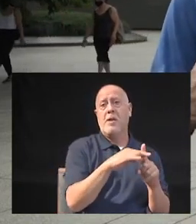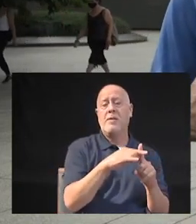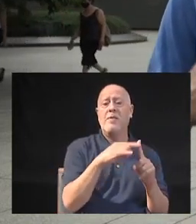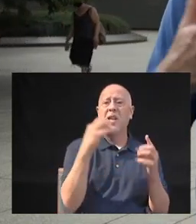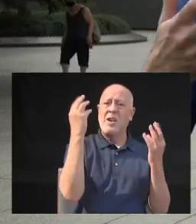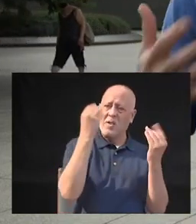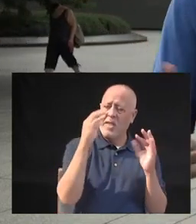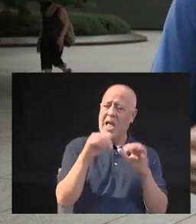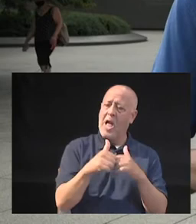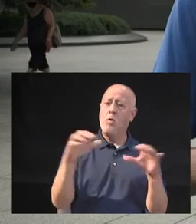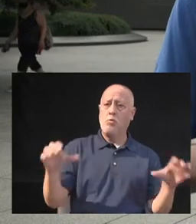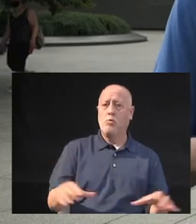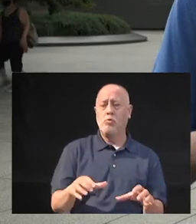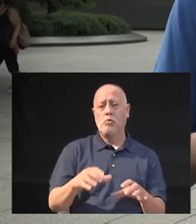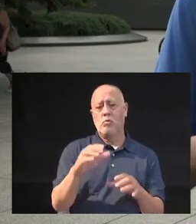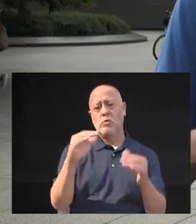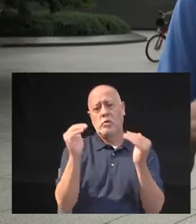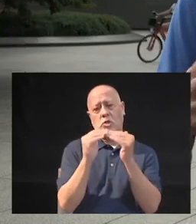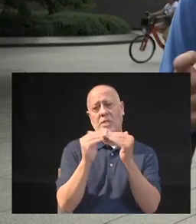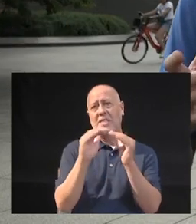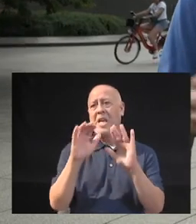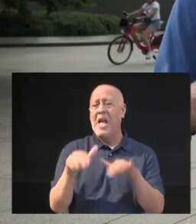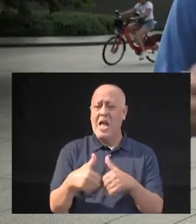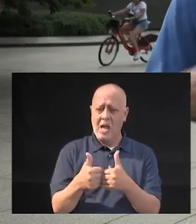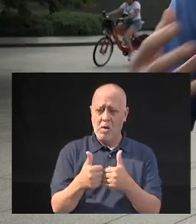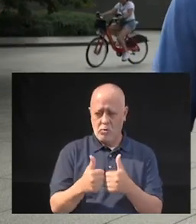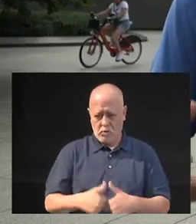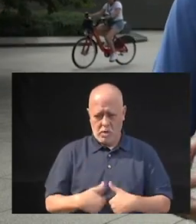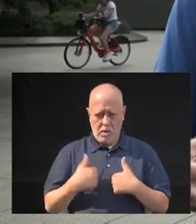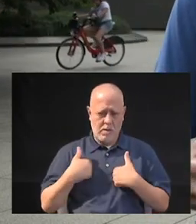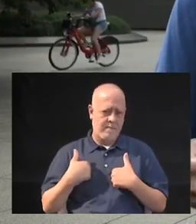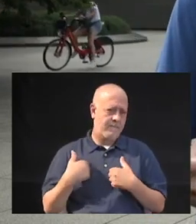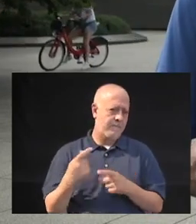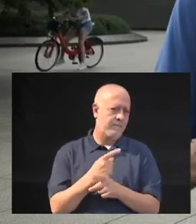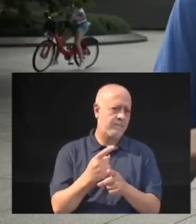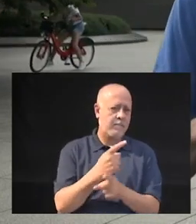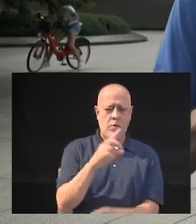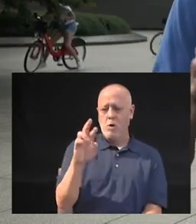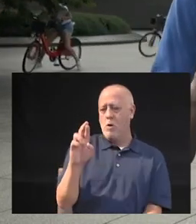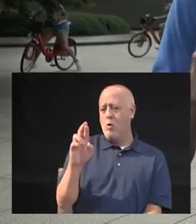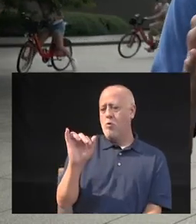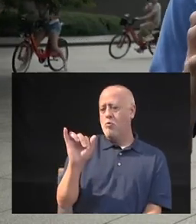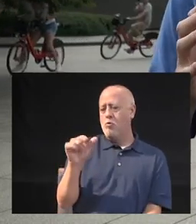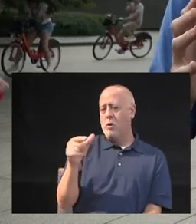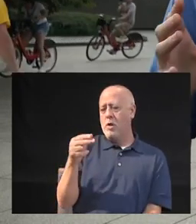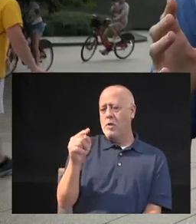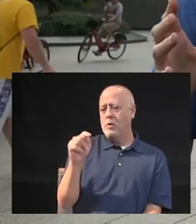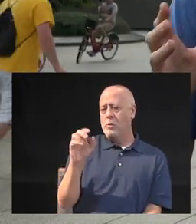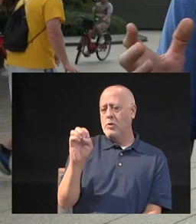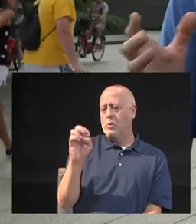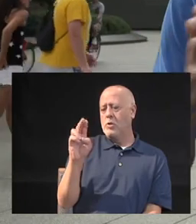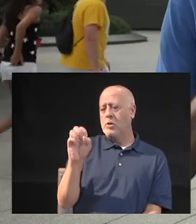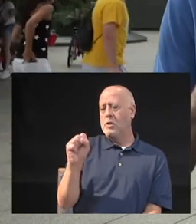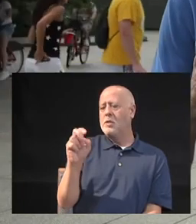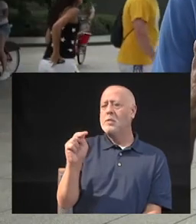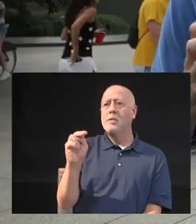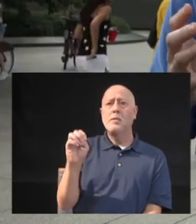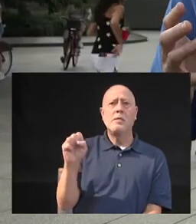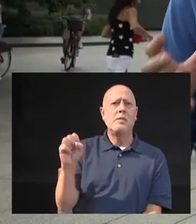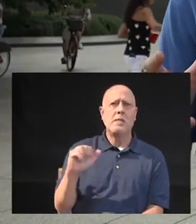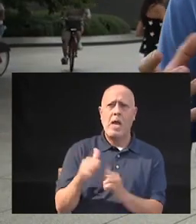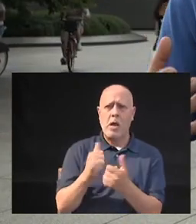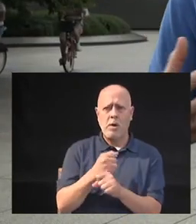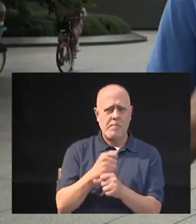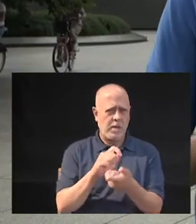do justice, how to live out righteousness. You have to think about how do you make a change in